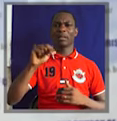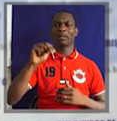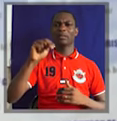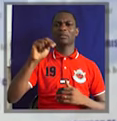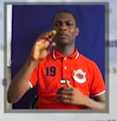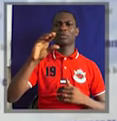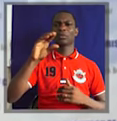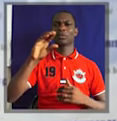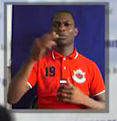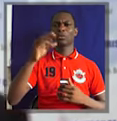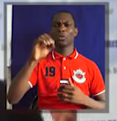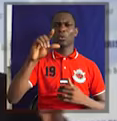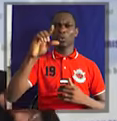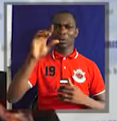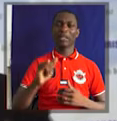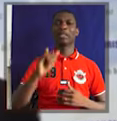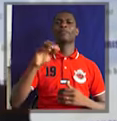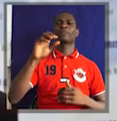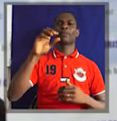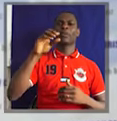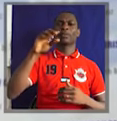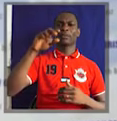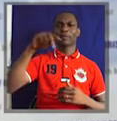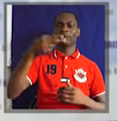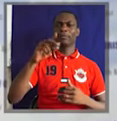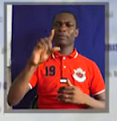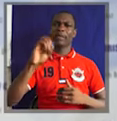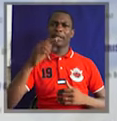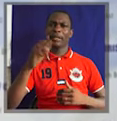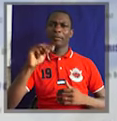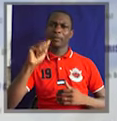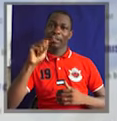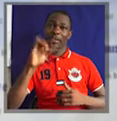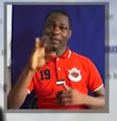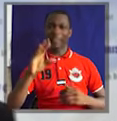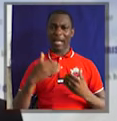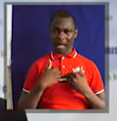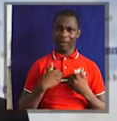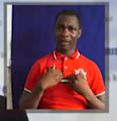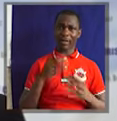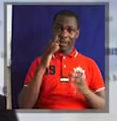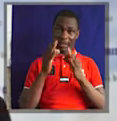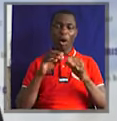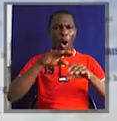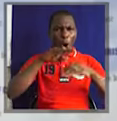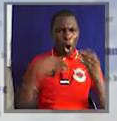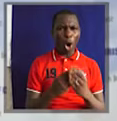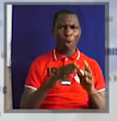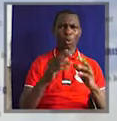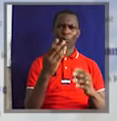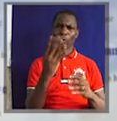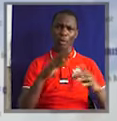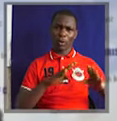ho. U banas a wonaro ne dan se u che emu mienu a. Hippocrates ebe hu sa de ne se. Ye